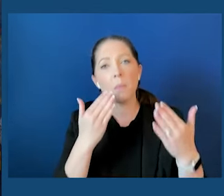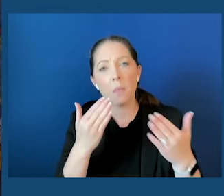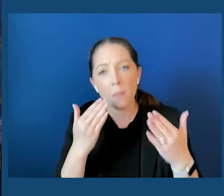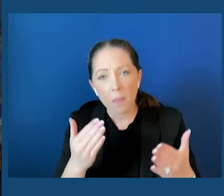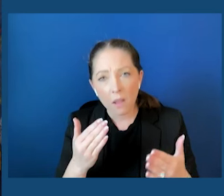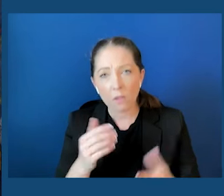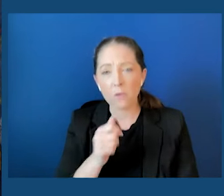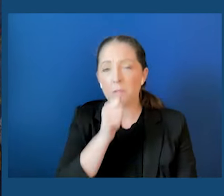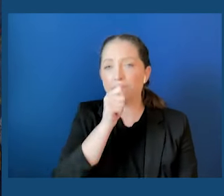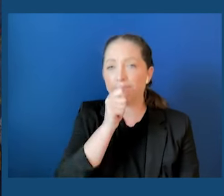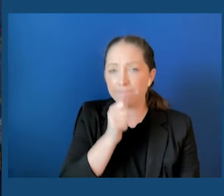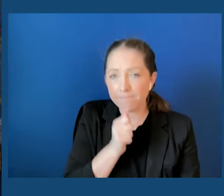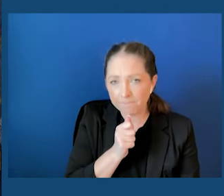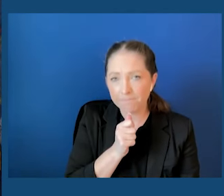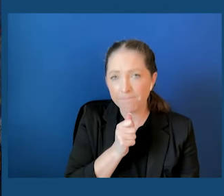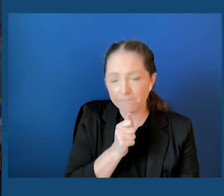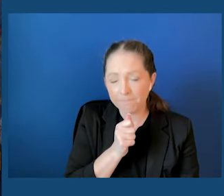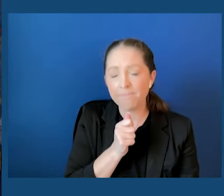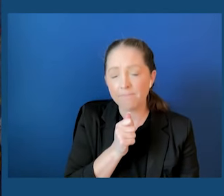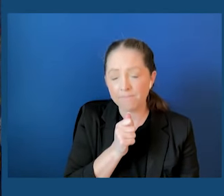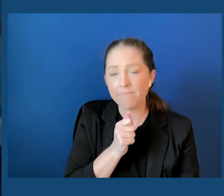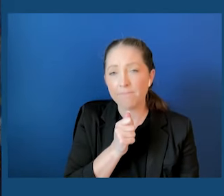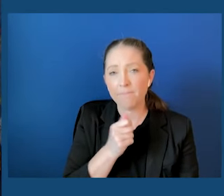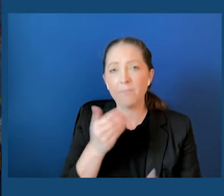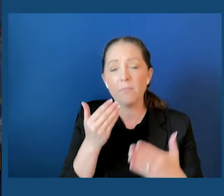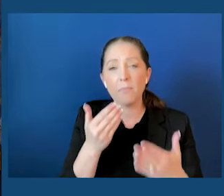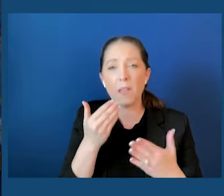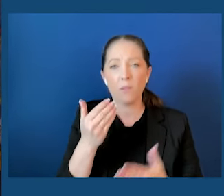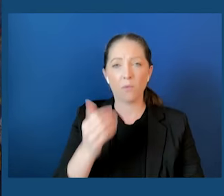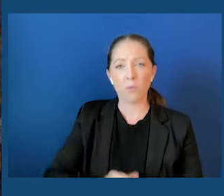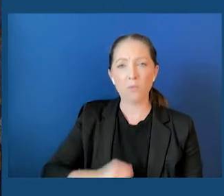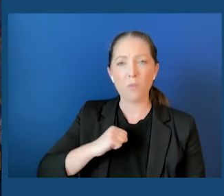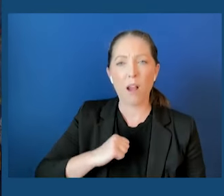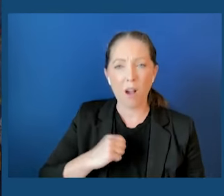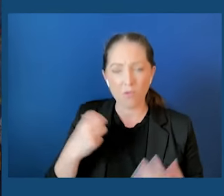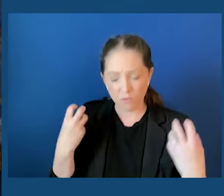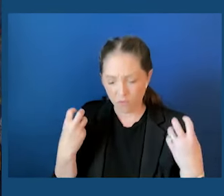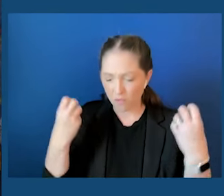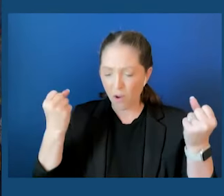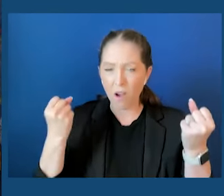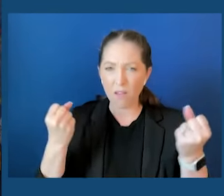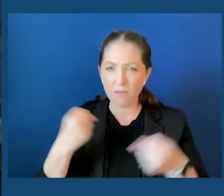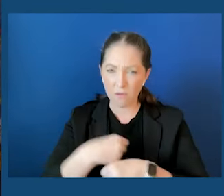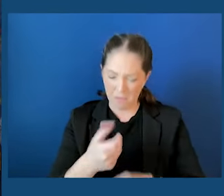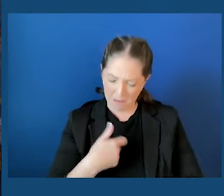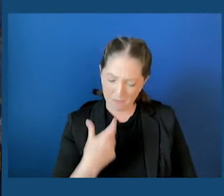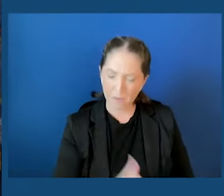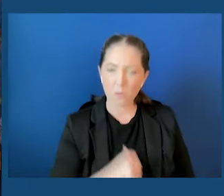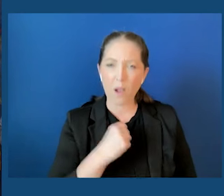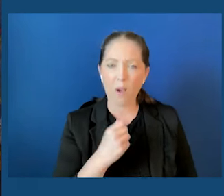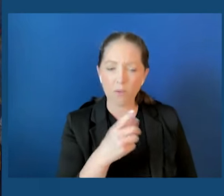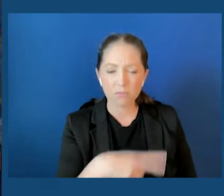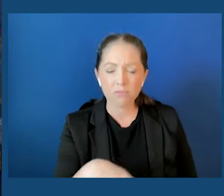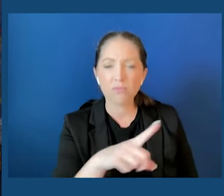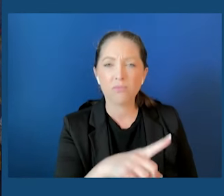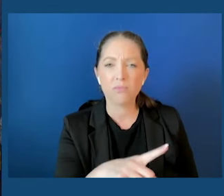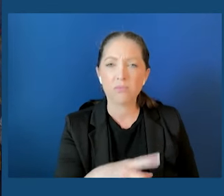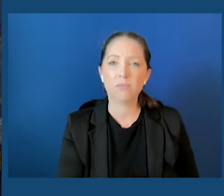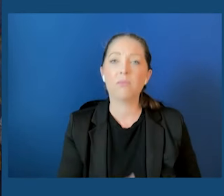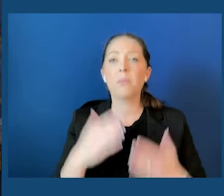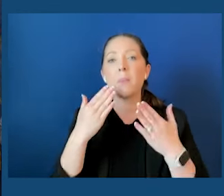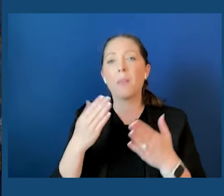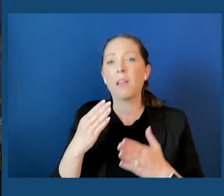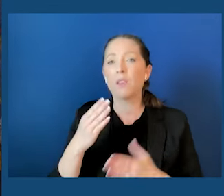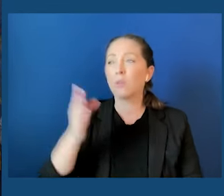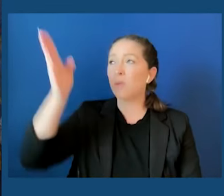friends. Thank you for being so proud, so strong, make me so proud of all of you. Thank you, and may God bless